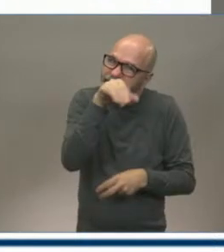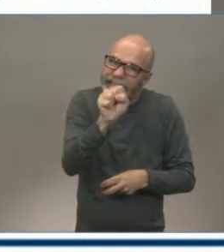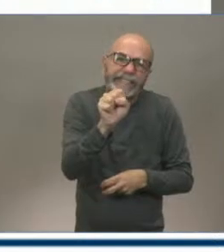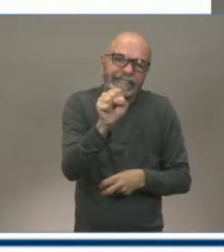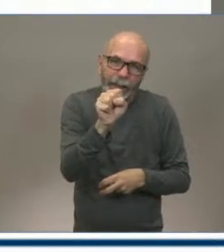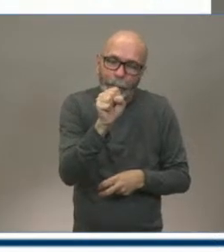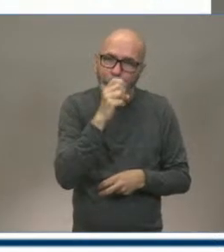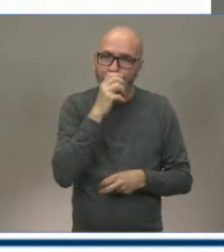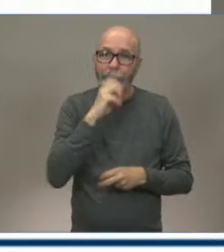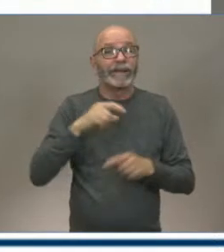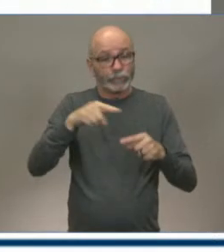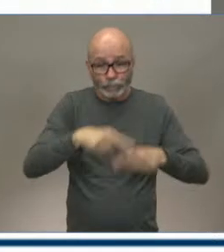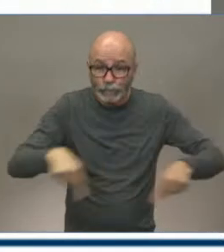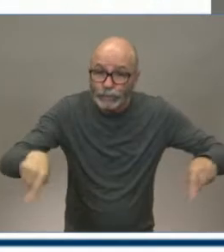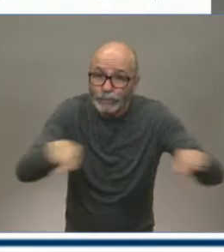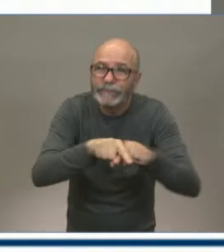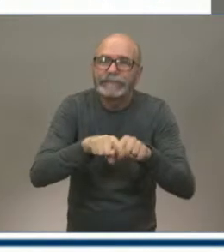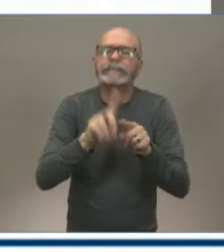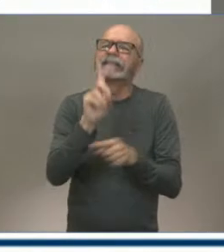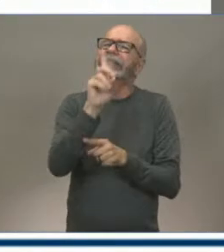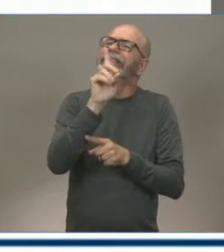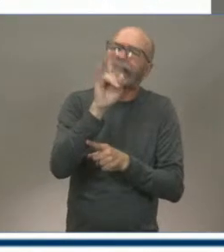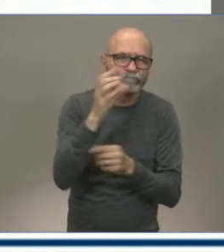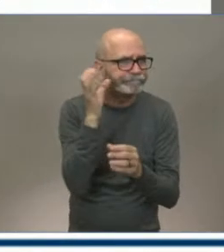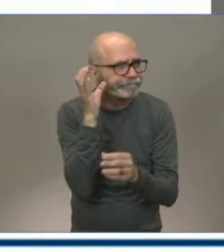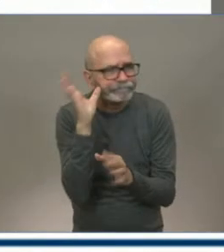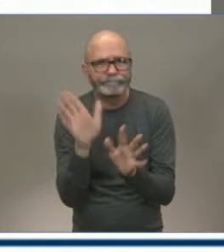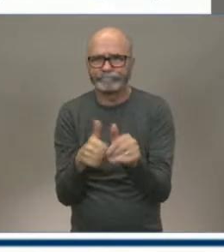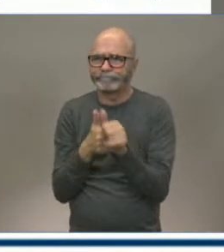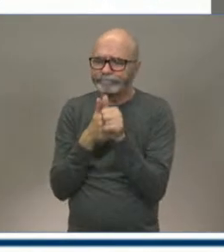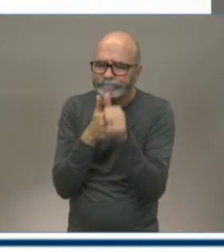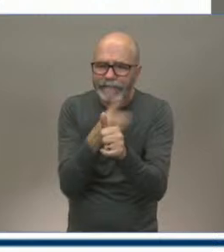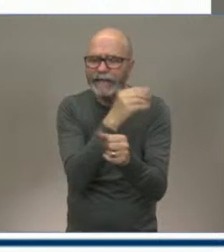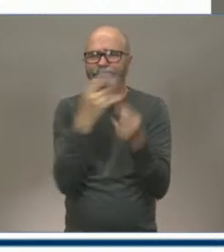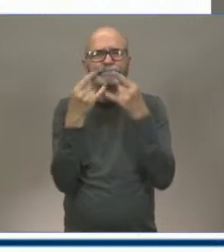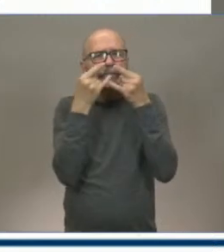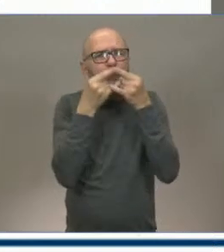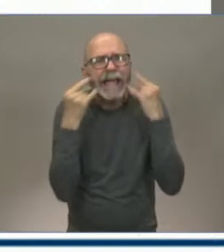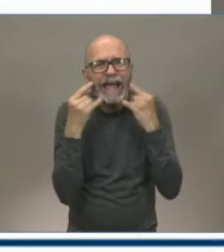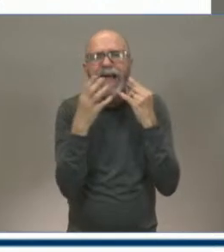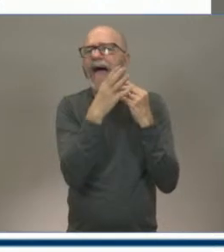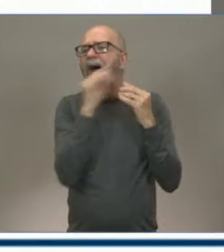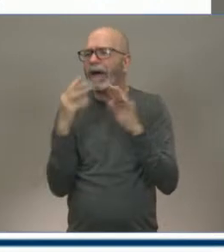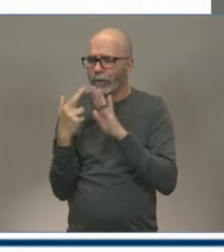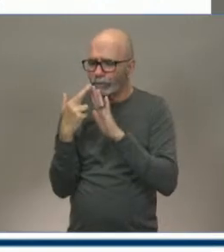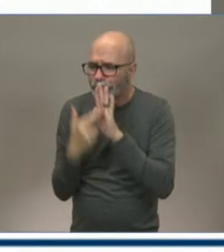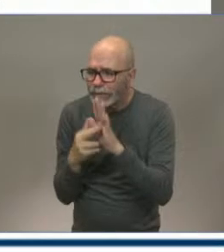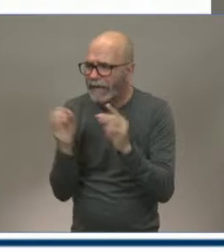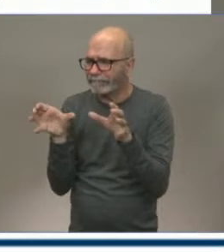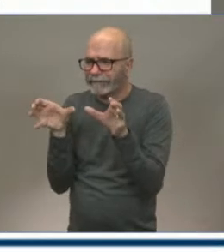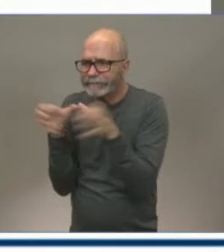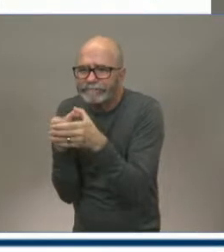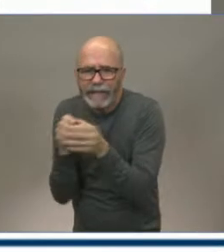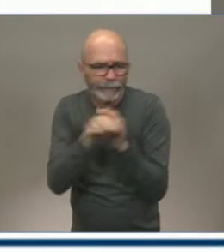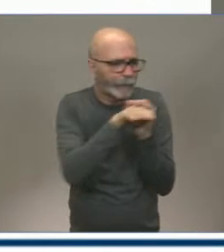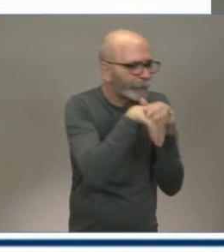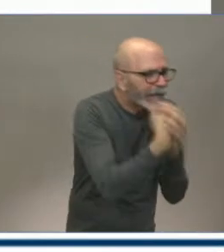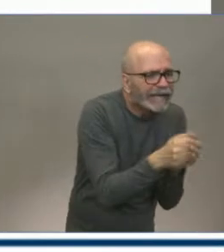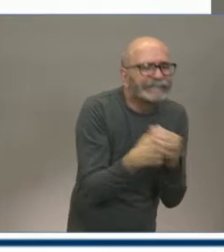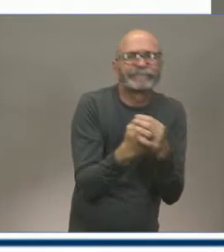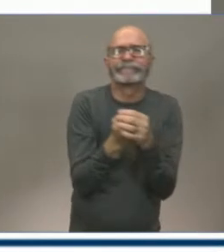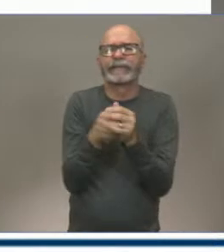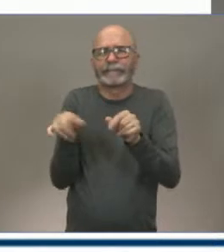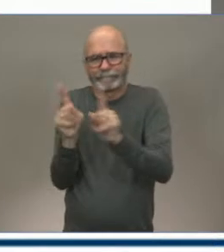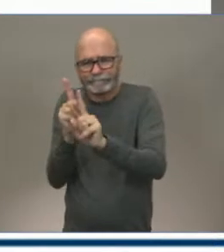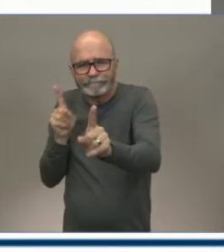you really have stepped up. You've worn masks, you've stayed in your cohorts, you've washed your hands, you've followed all the other